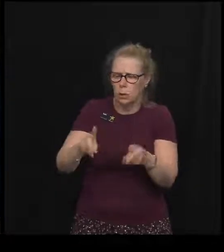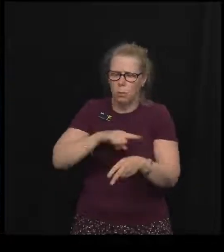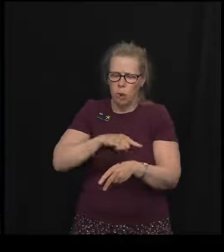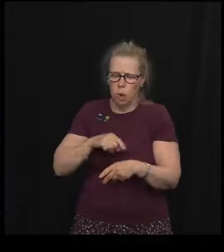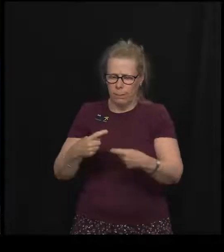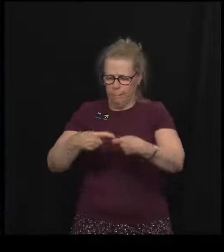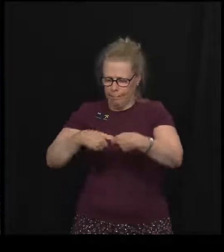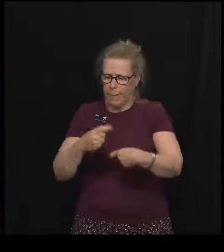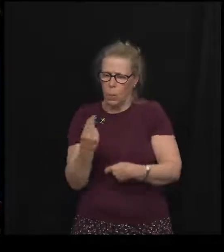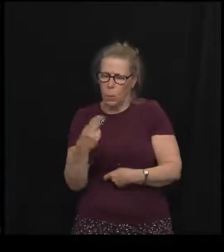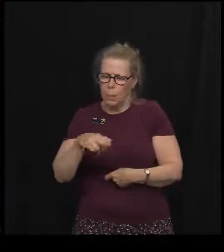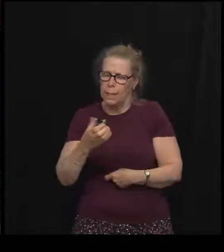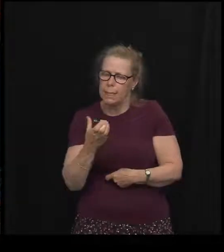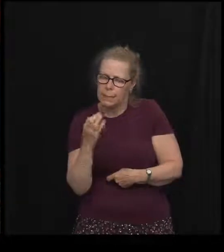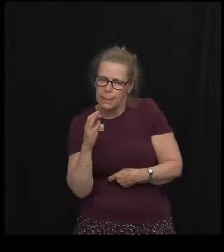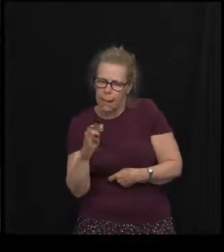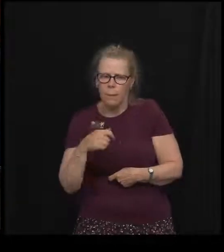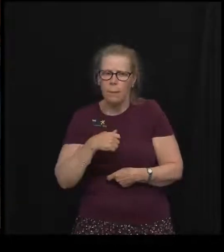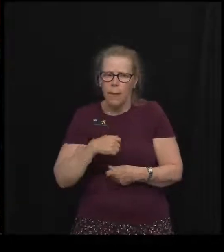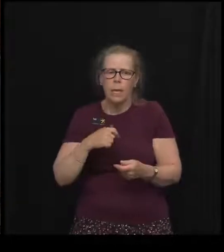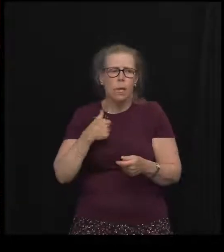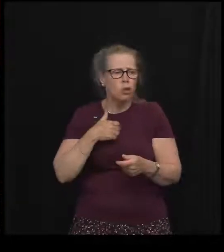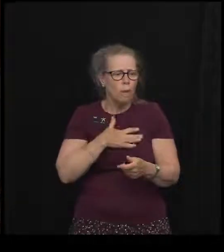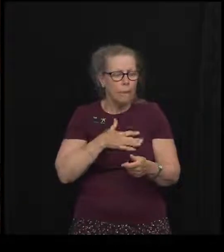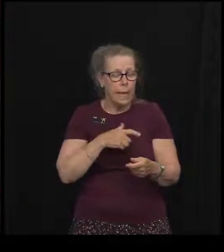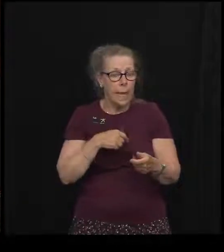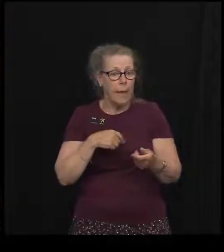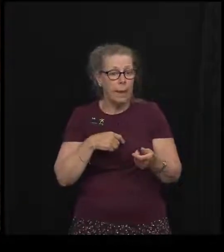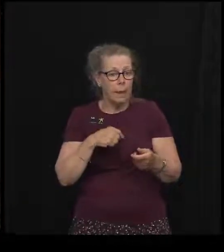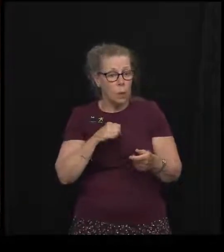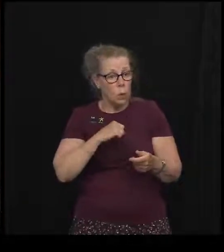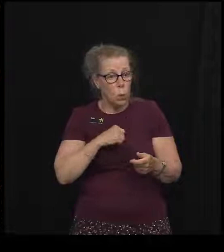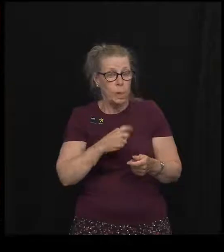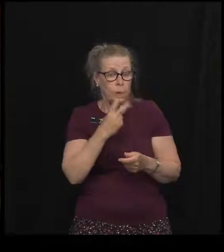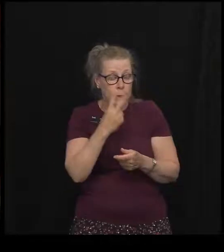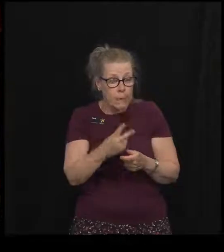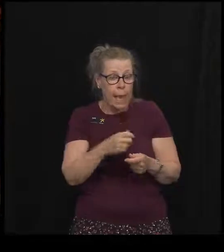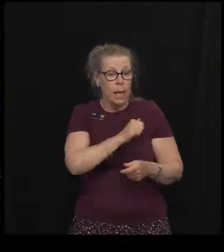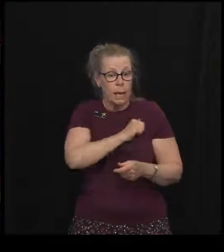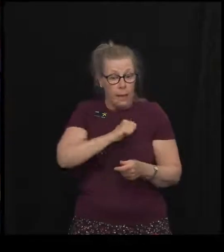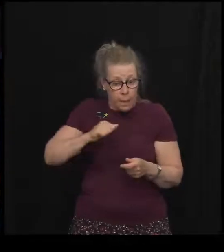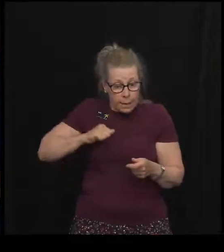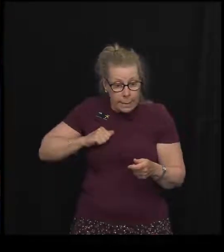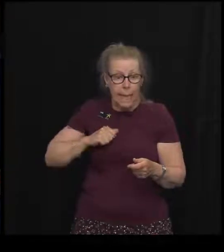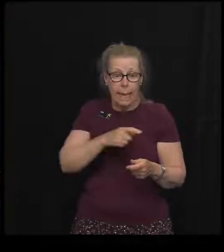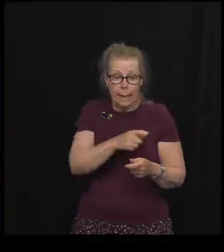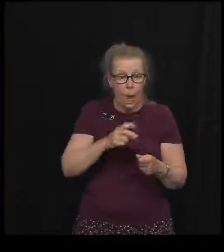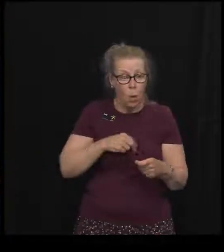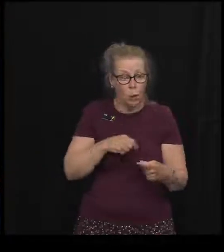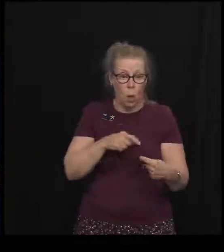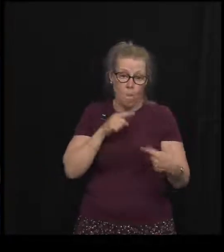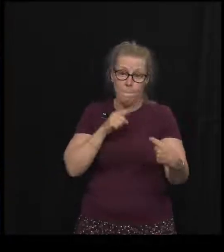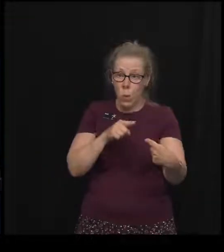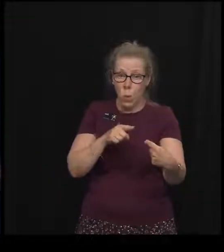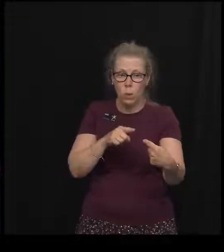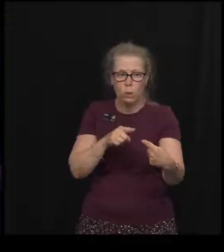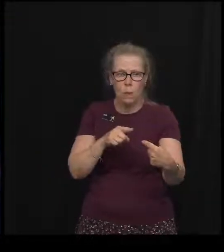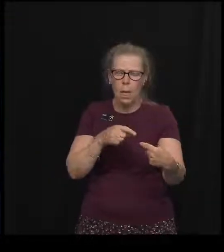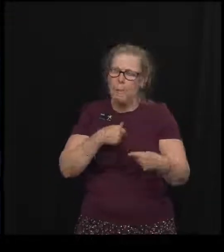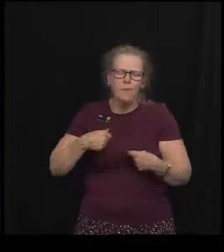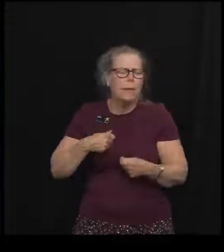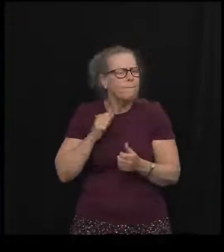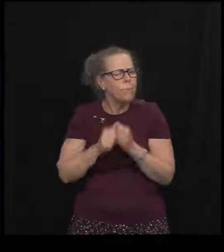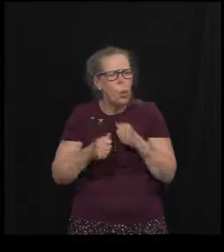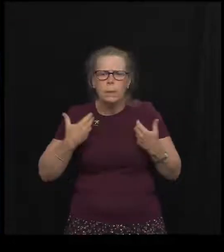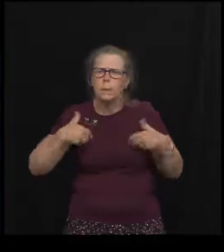be strange to see governments all of a sudden pulling away. So I'm hopeful, but we cannot give up. We have